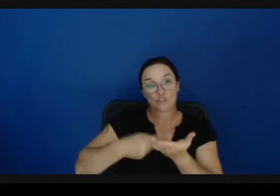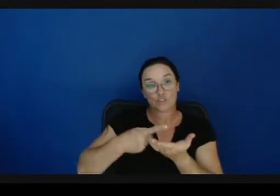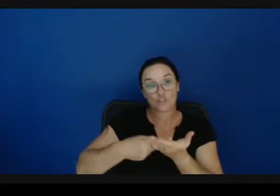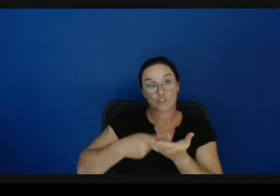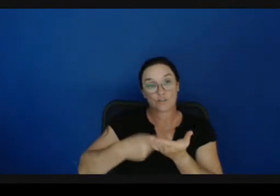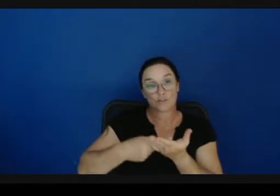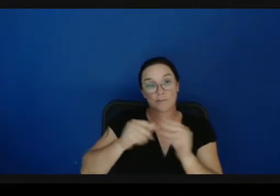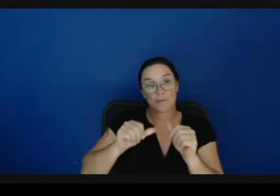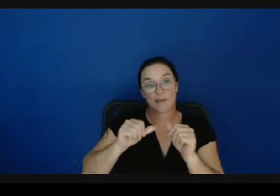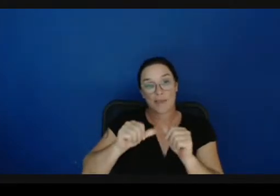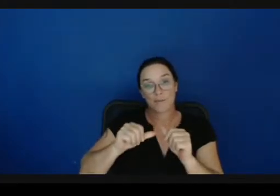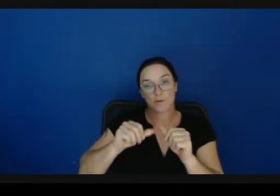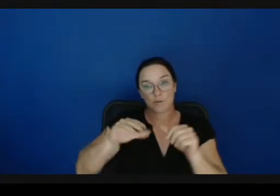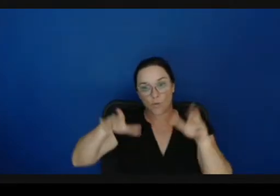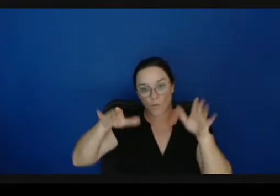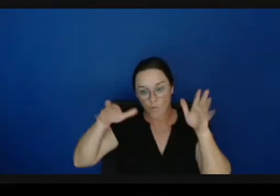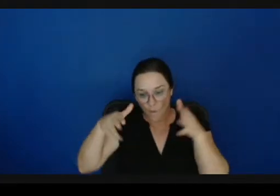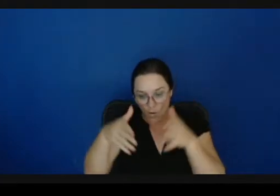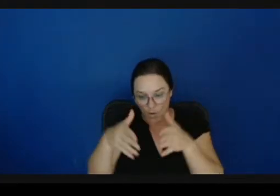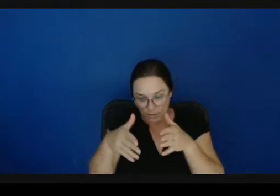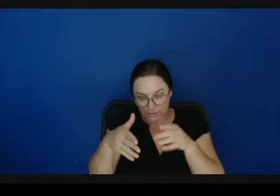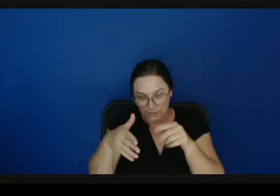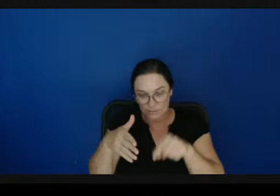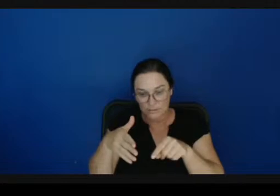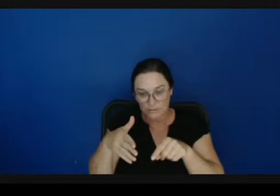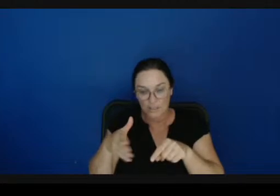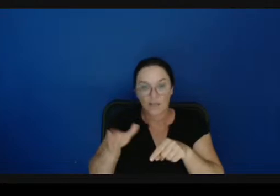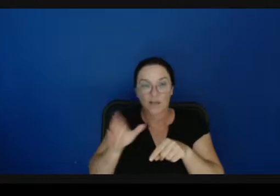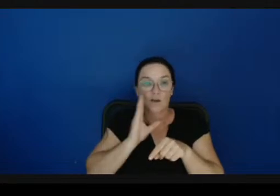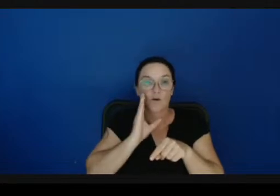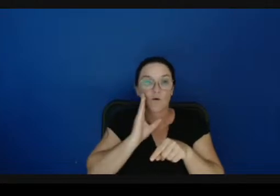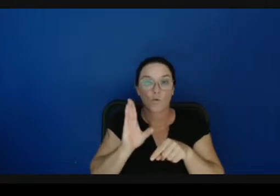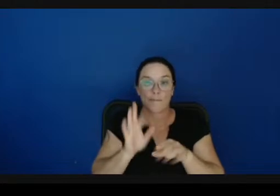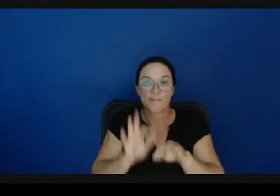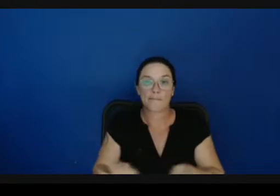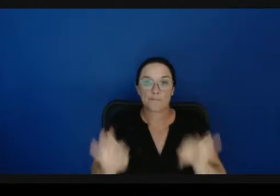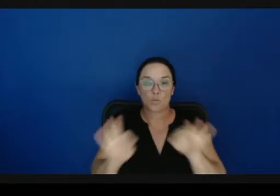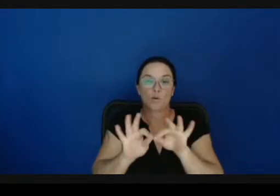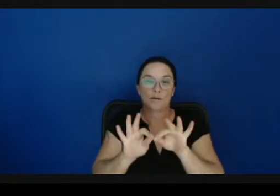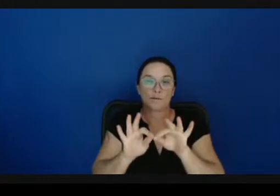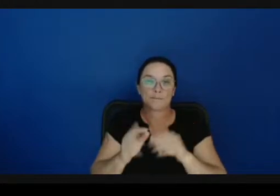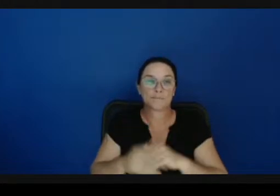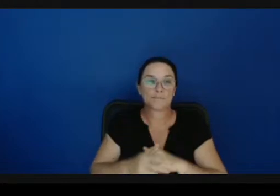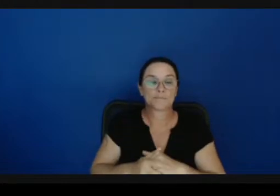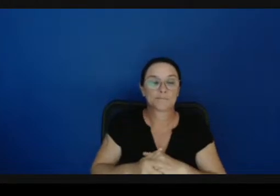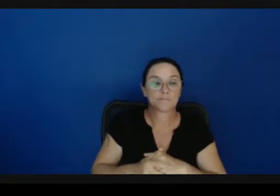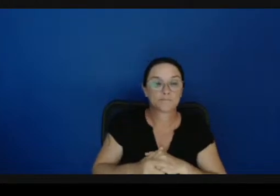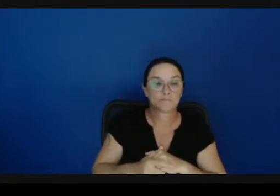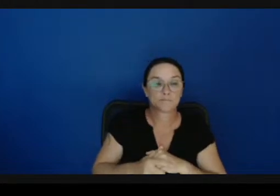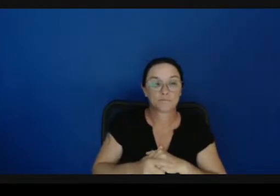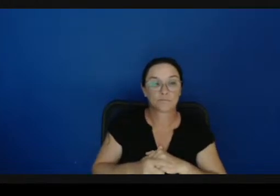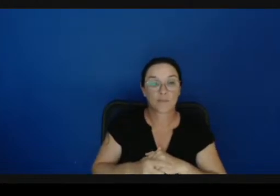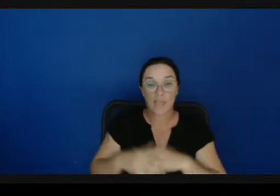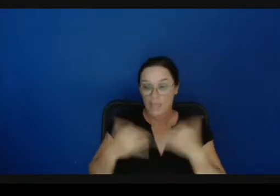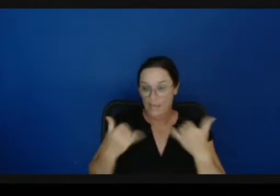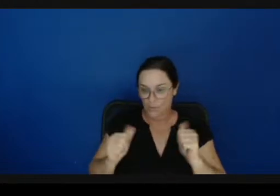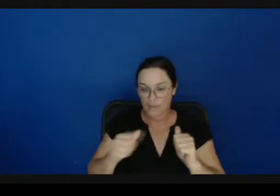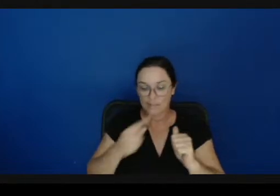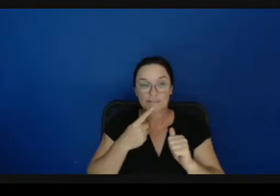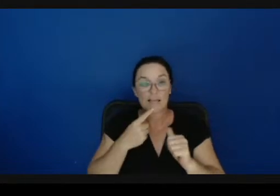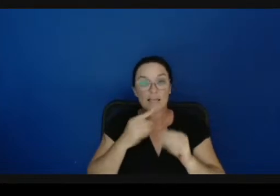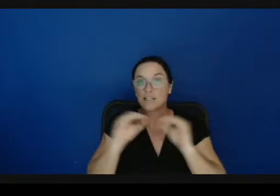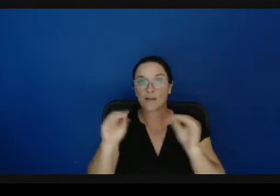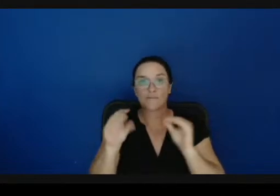being able to hone that window in a little bit more, I think is going to be really important. Right. Now we can say that none of those other